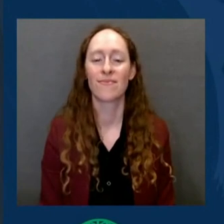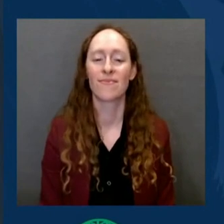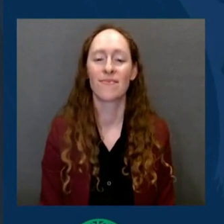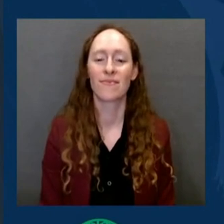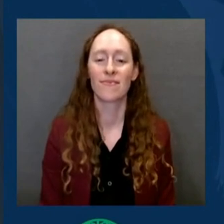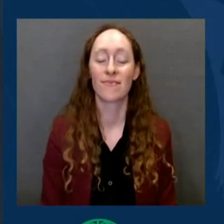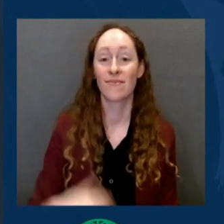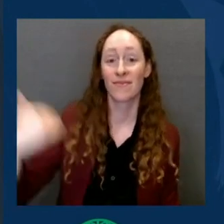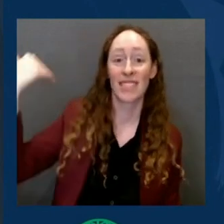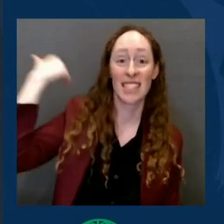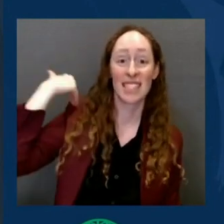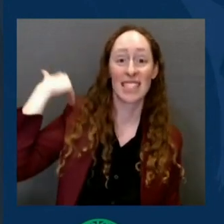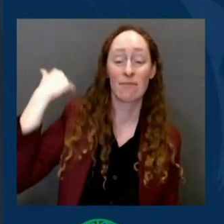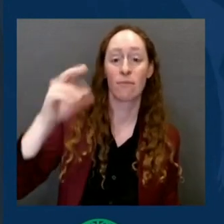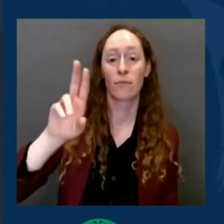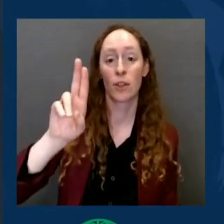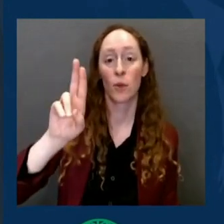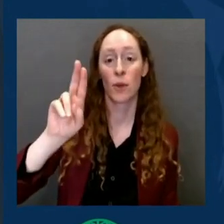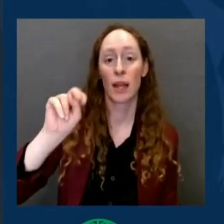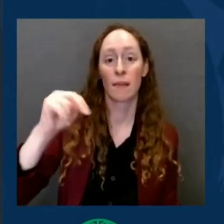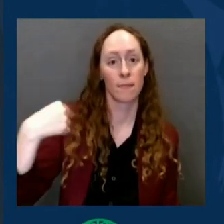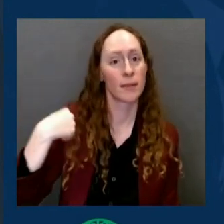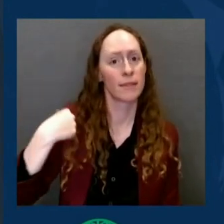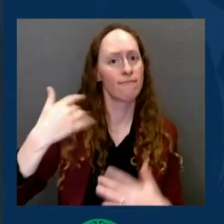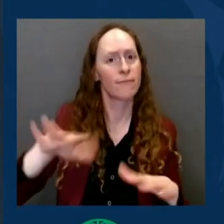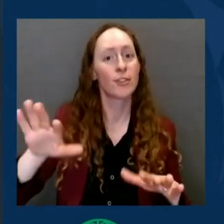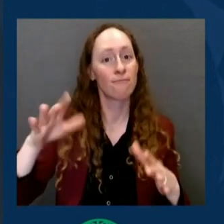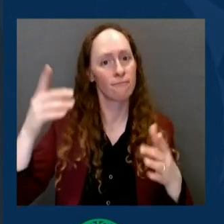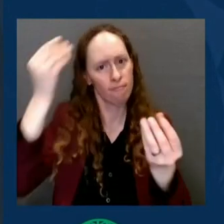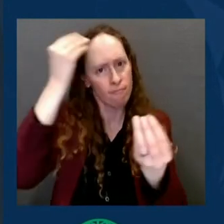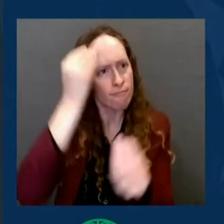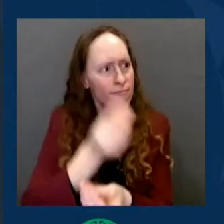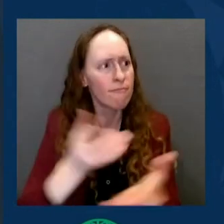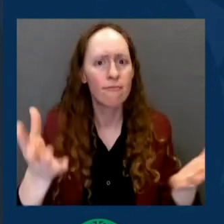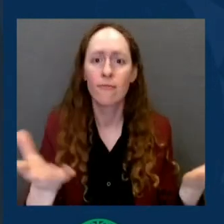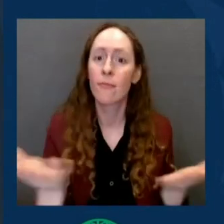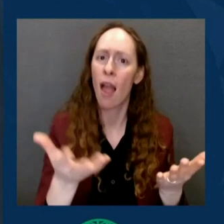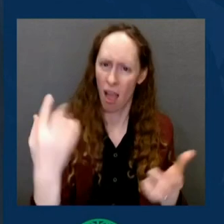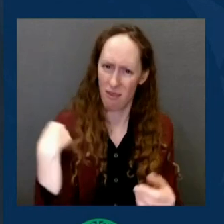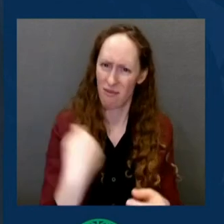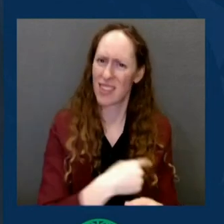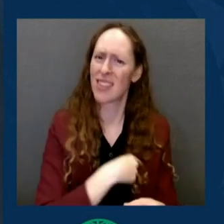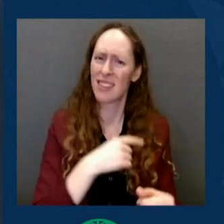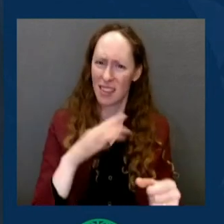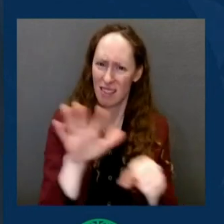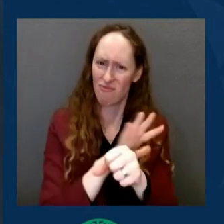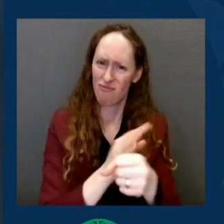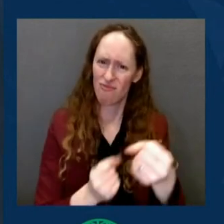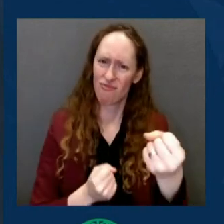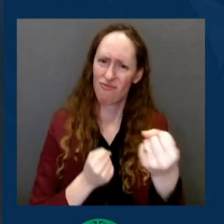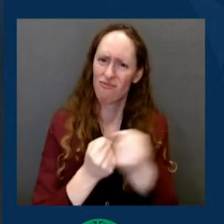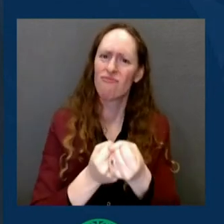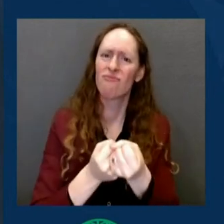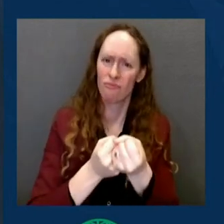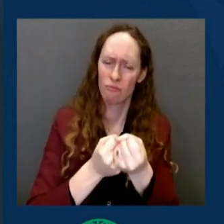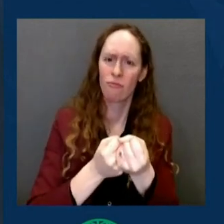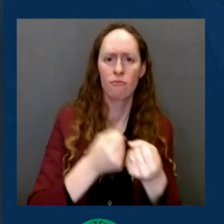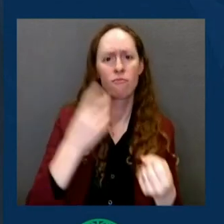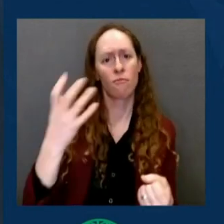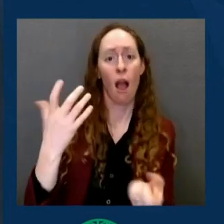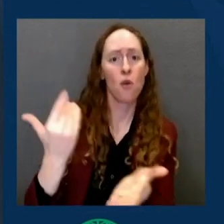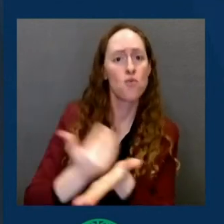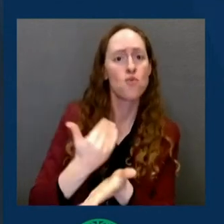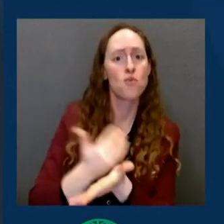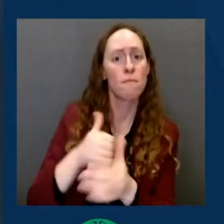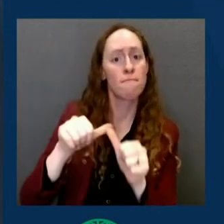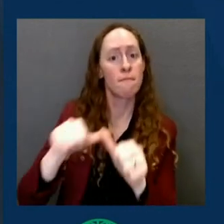supports reforming the UN Security Council to include permanent representation for Africa. And today I'm also calling